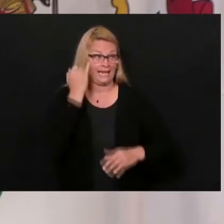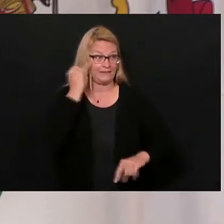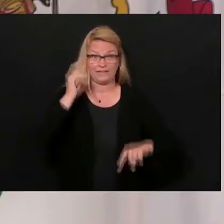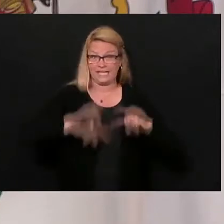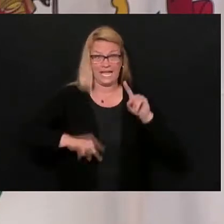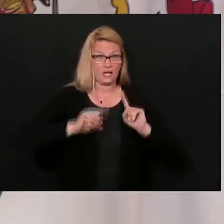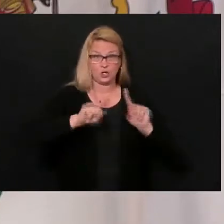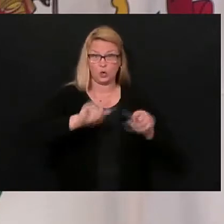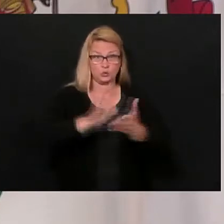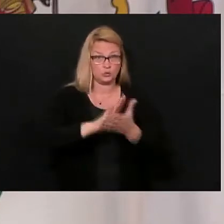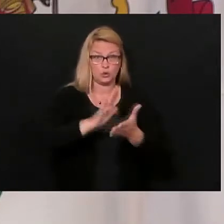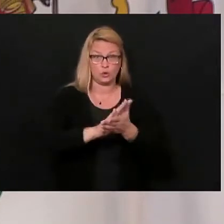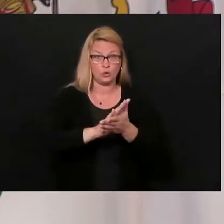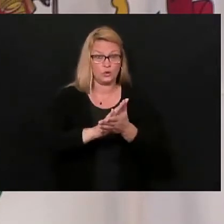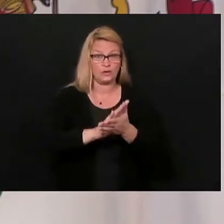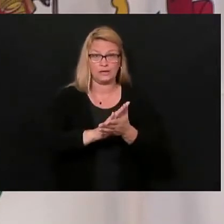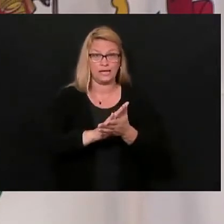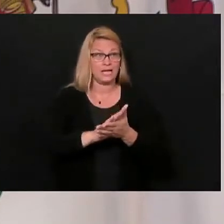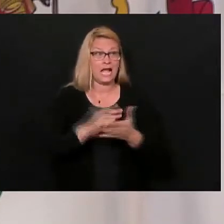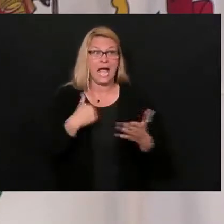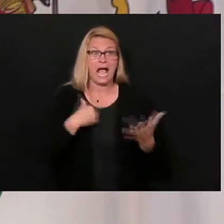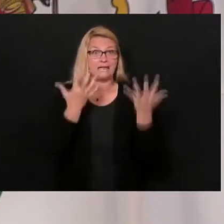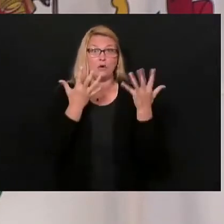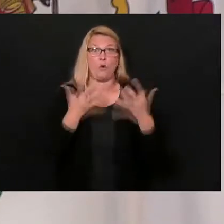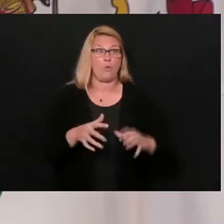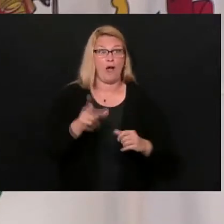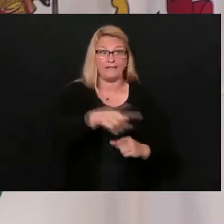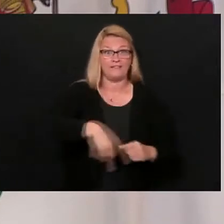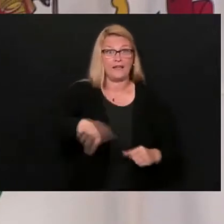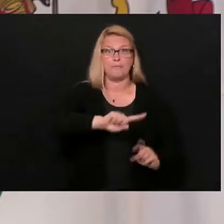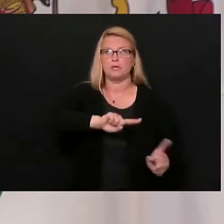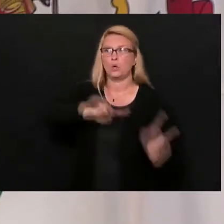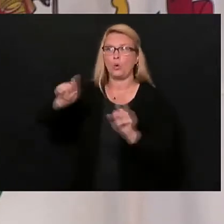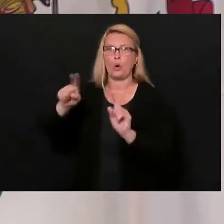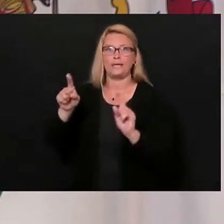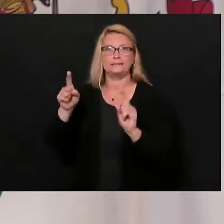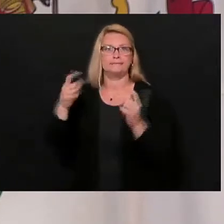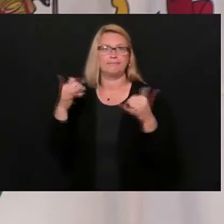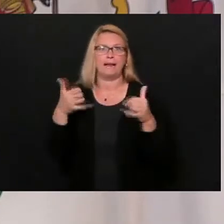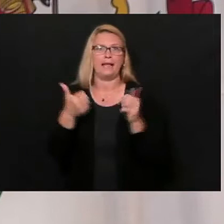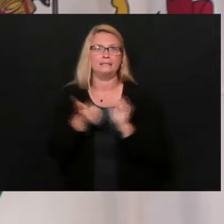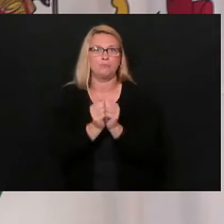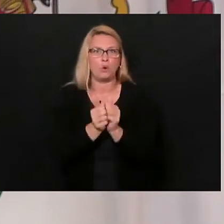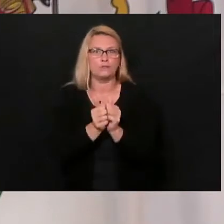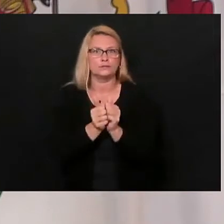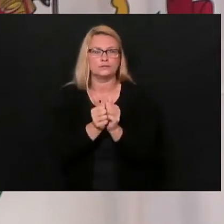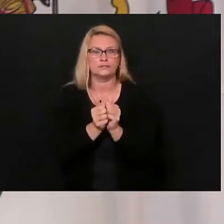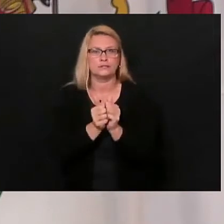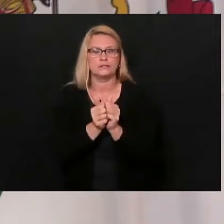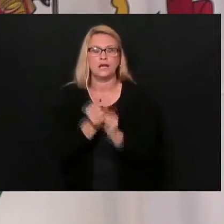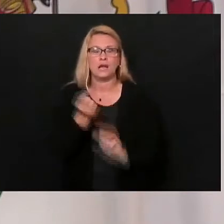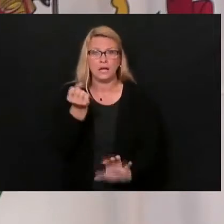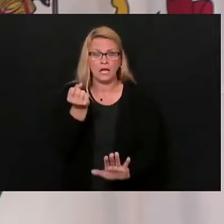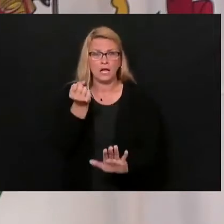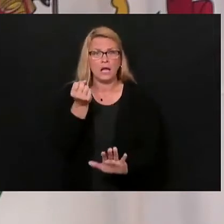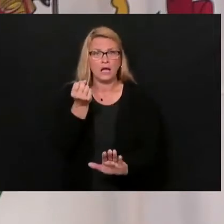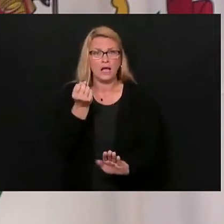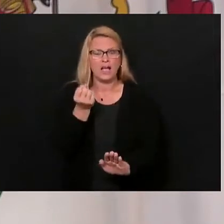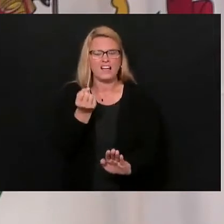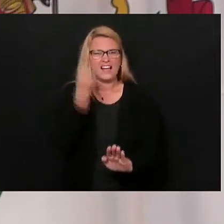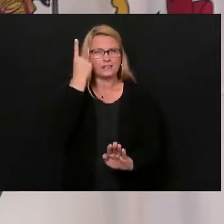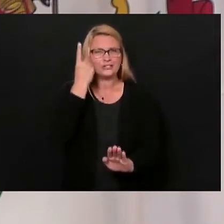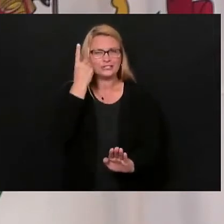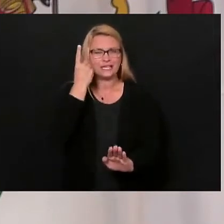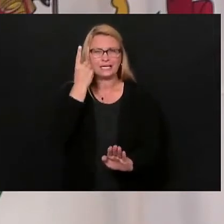the last thing on earth we need to be occupied with is a ball game. Now, I understand with all in me how bad and